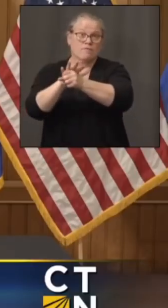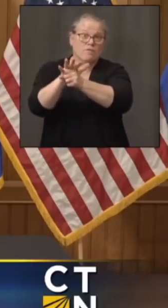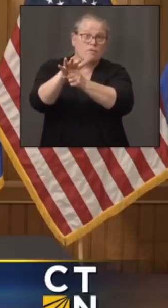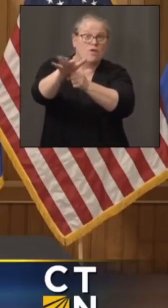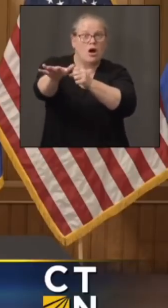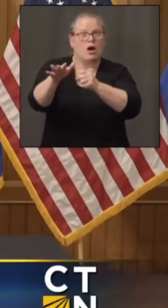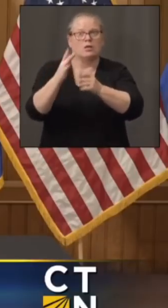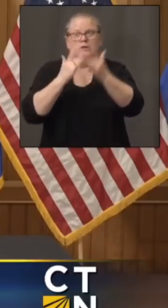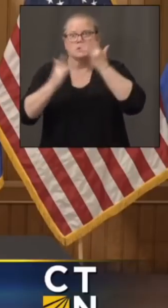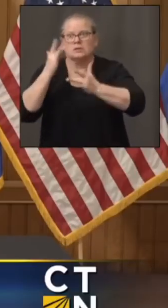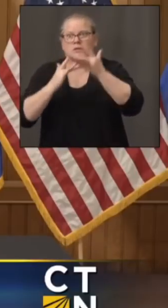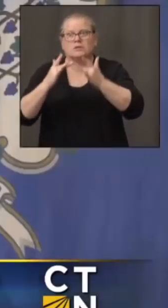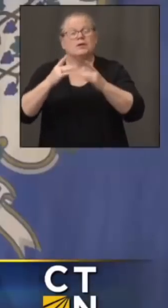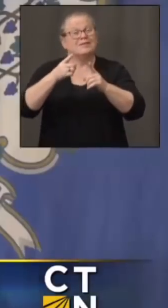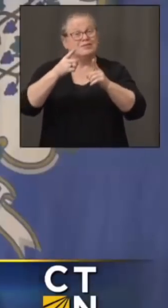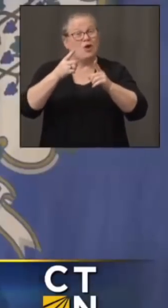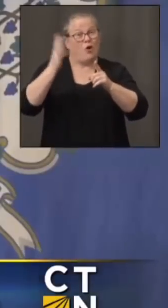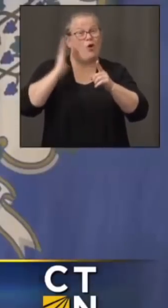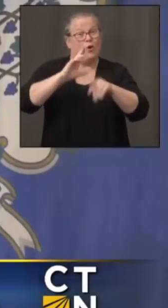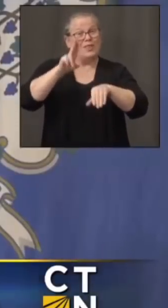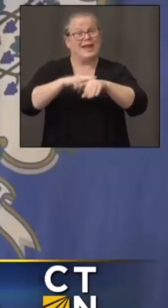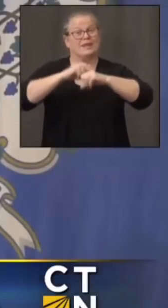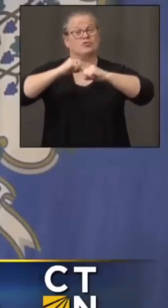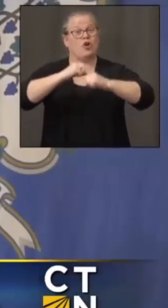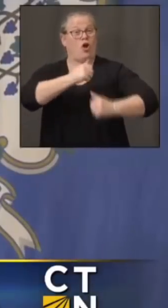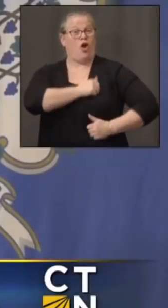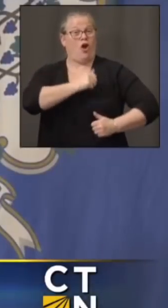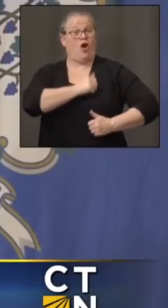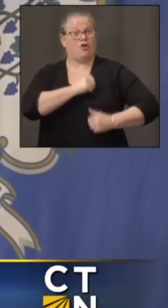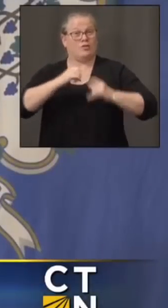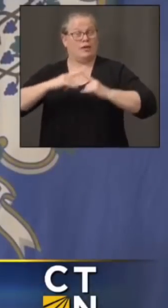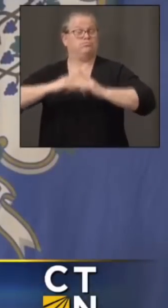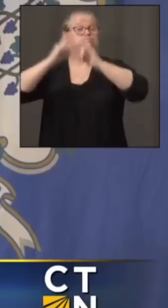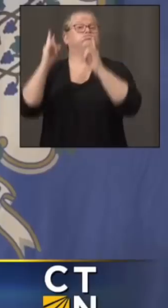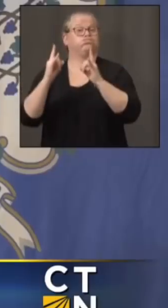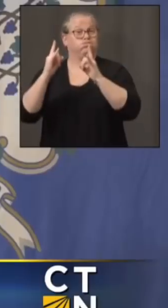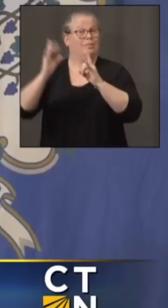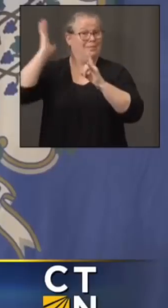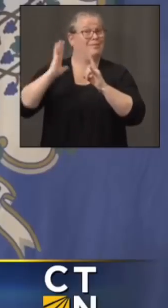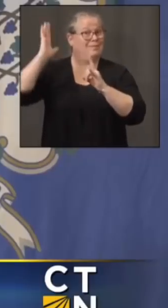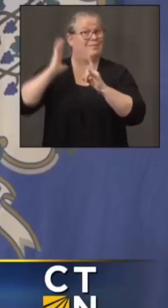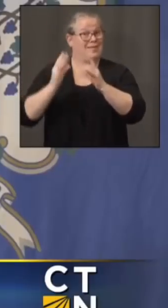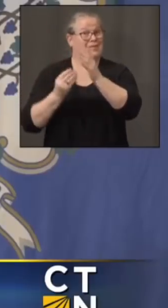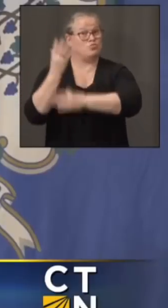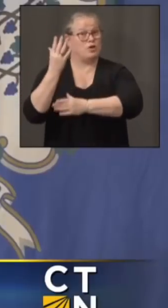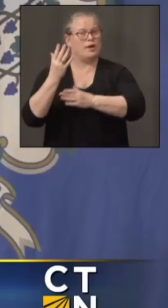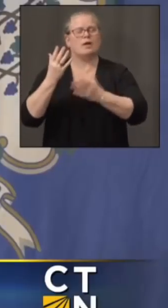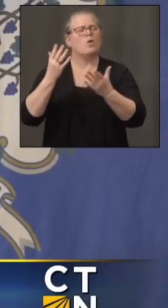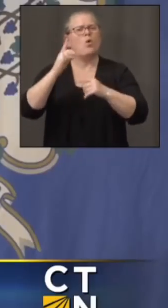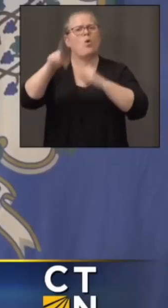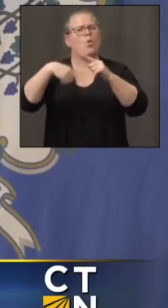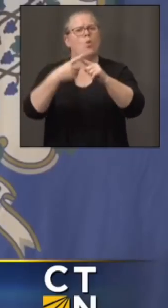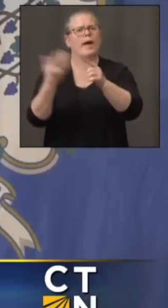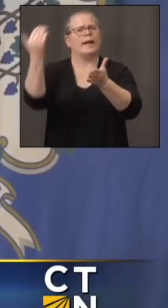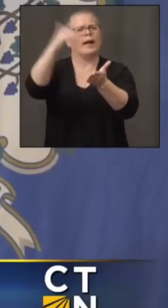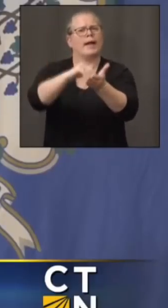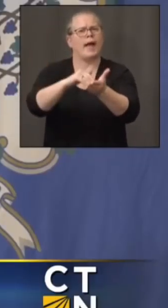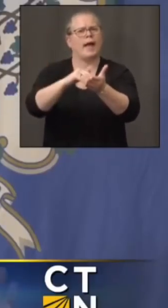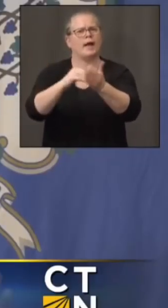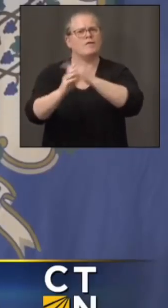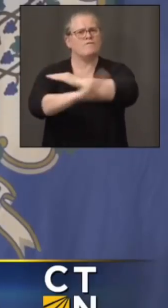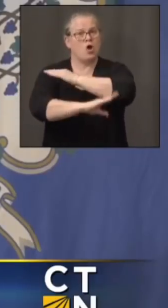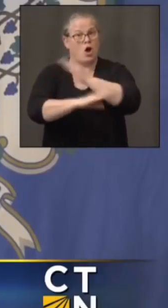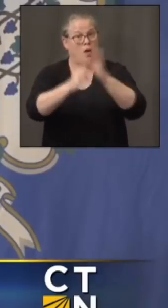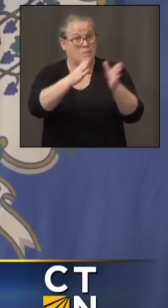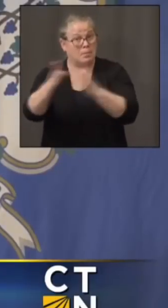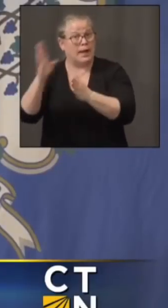today. Yeah, I was talking to Josh about this today. I mean, the good news is, let's face it, we had a dress rehearsal this spring. We